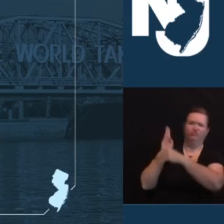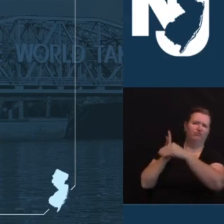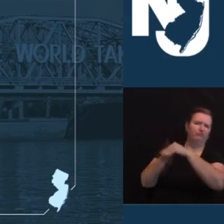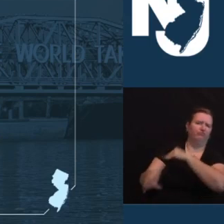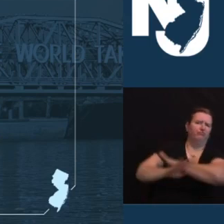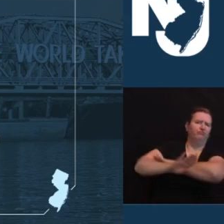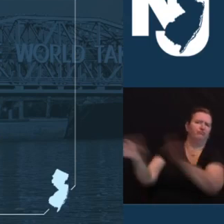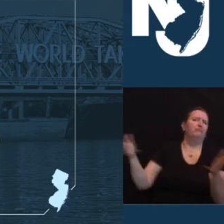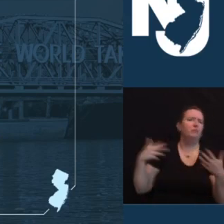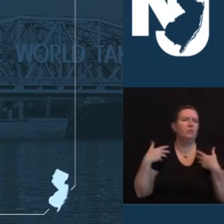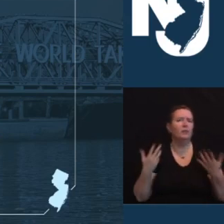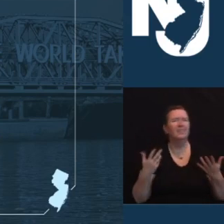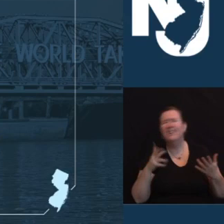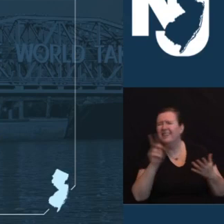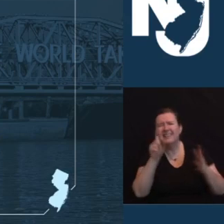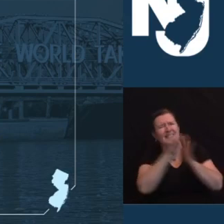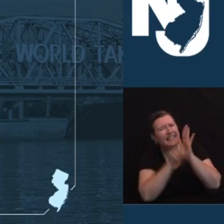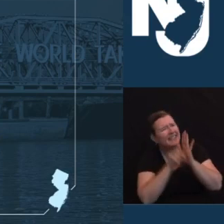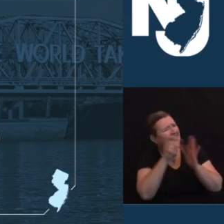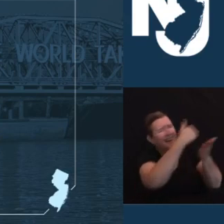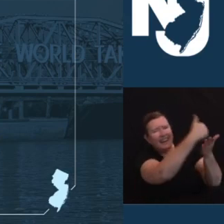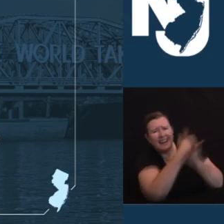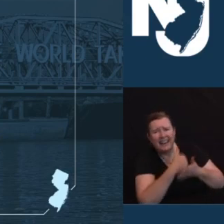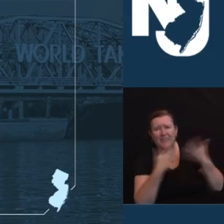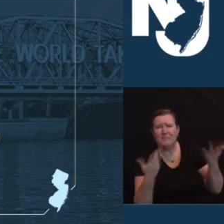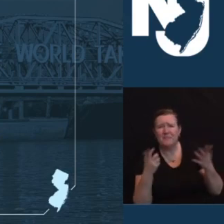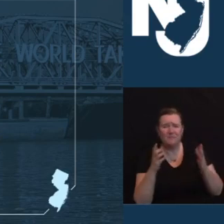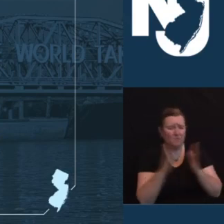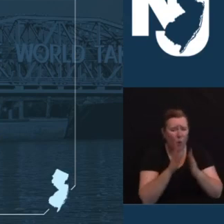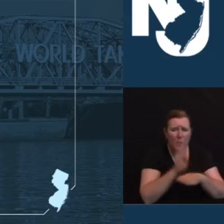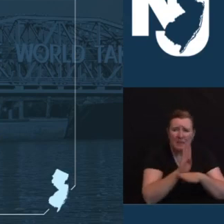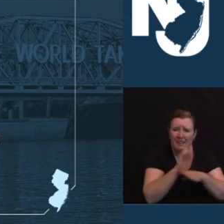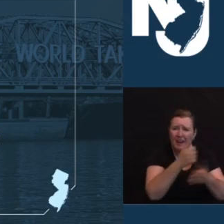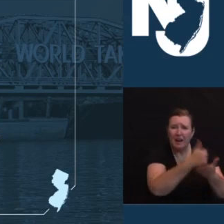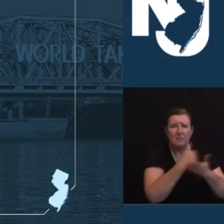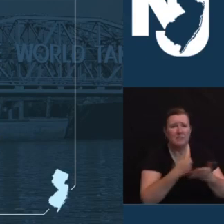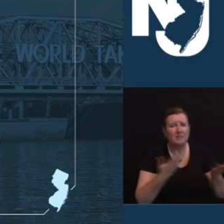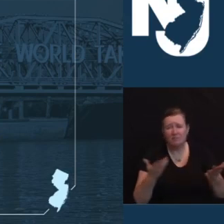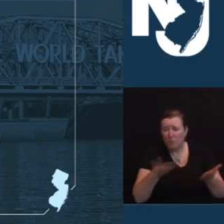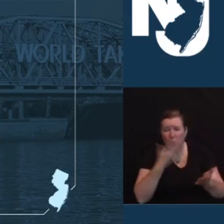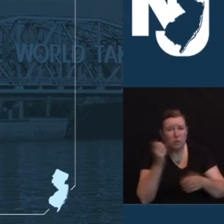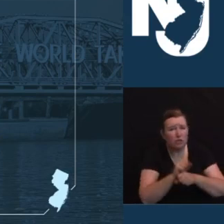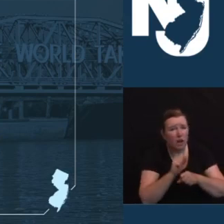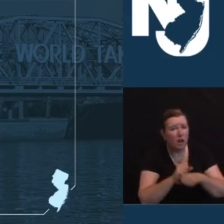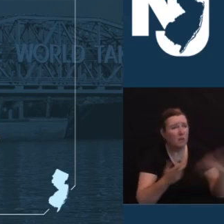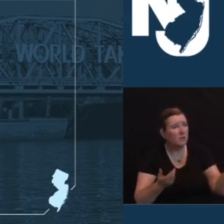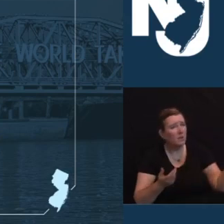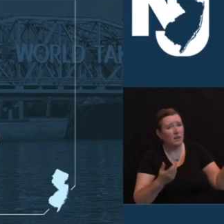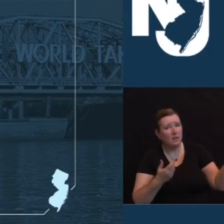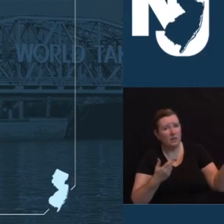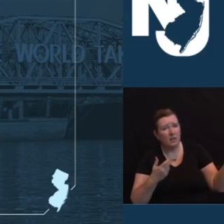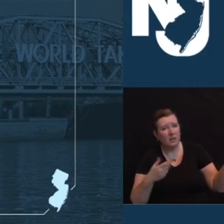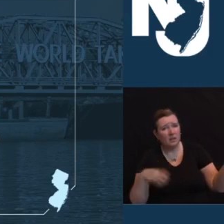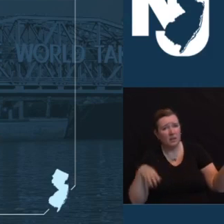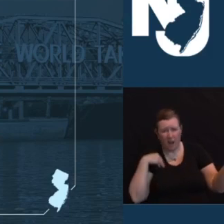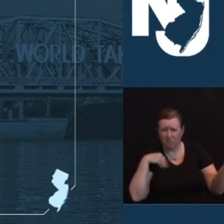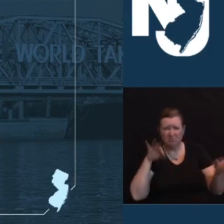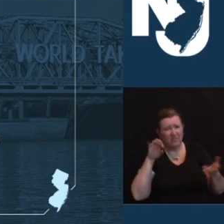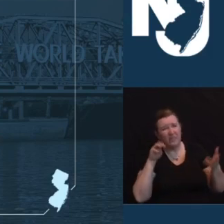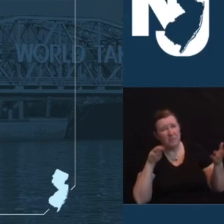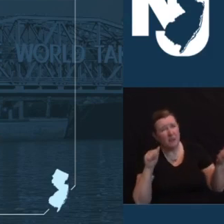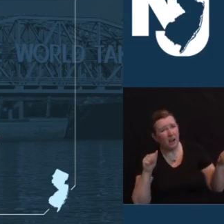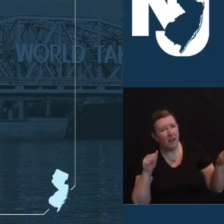assistance, county assistance, small businesses, and for anybody out there who's unemployed. We'll take the FEMA money, but that's a workaround. What